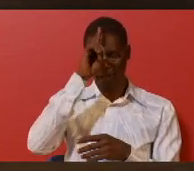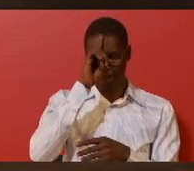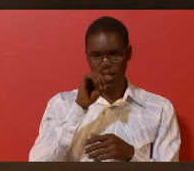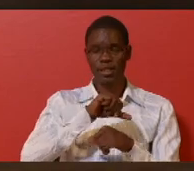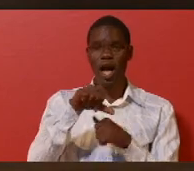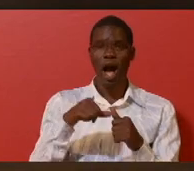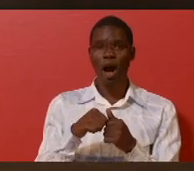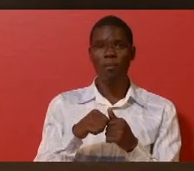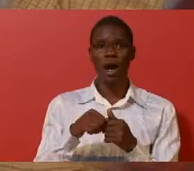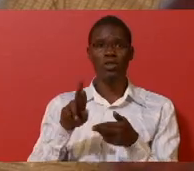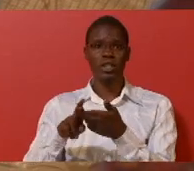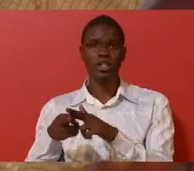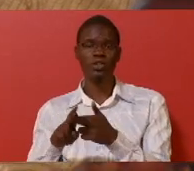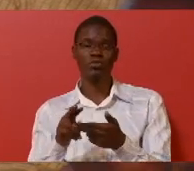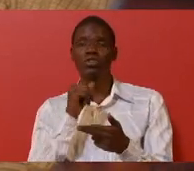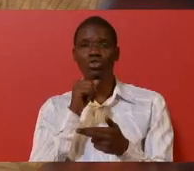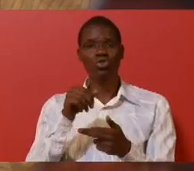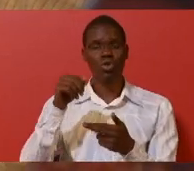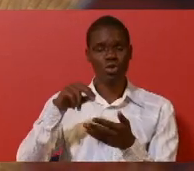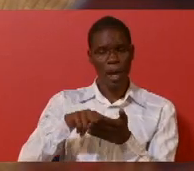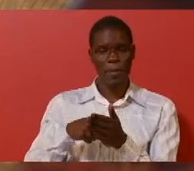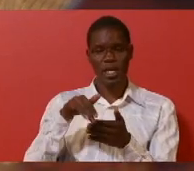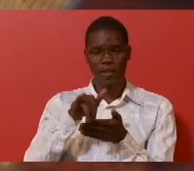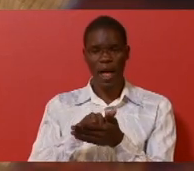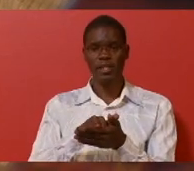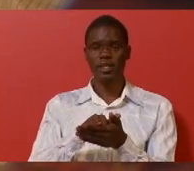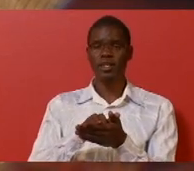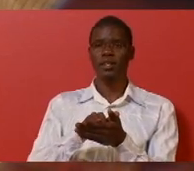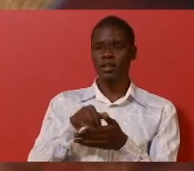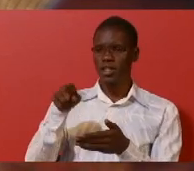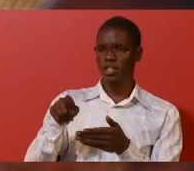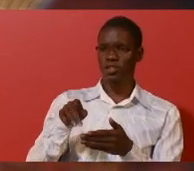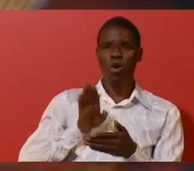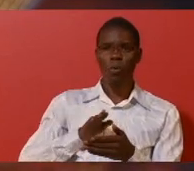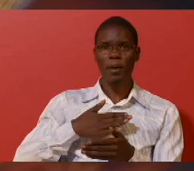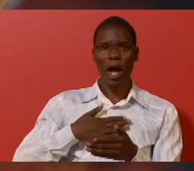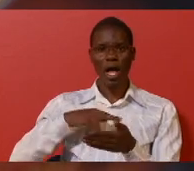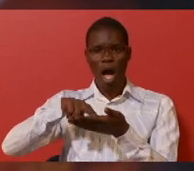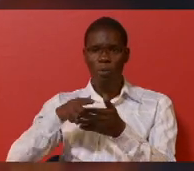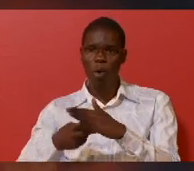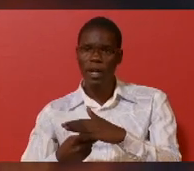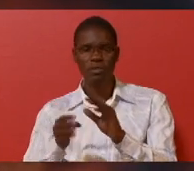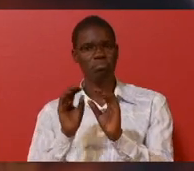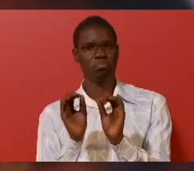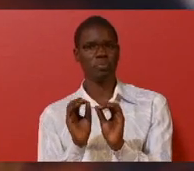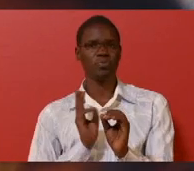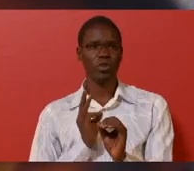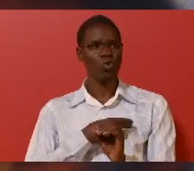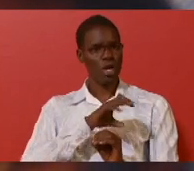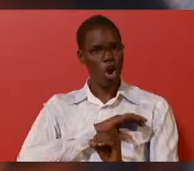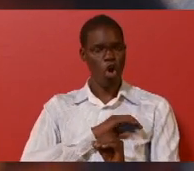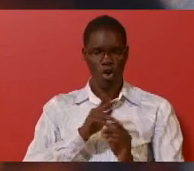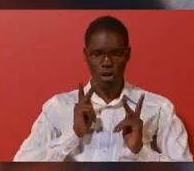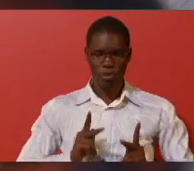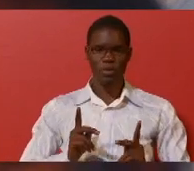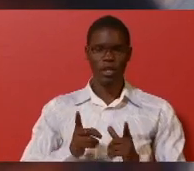relationship. It doesn't mean she's your property. A woman is God's property. A man is God's property. We don't own people. If she's your